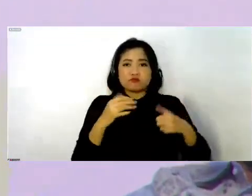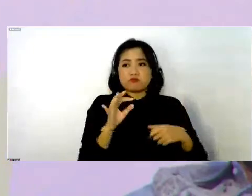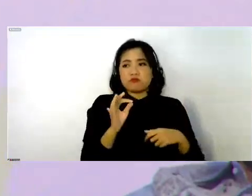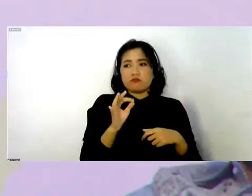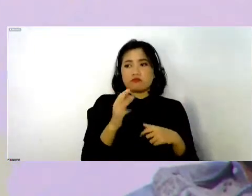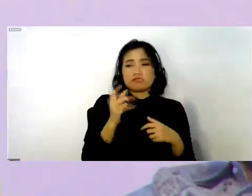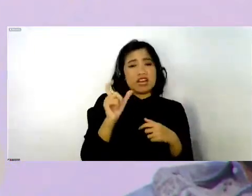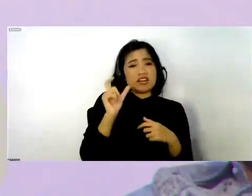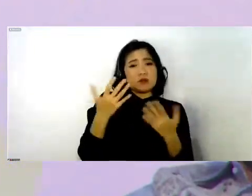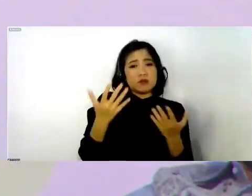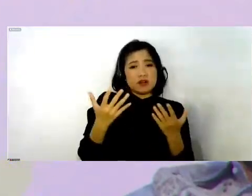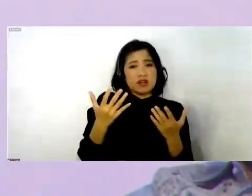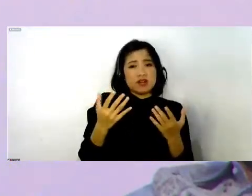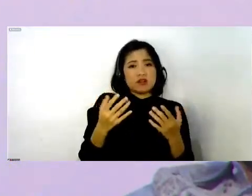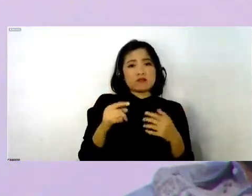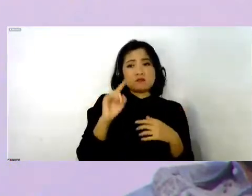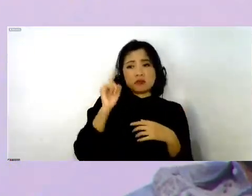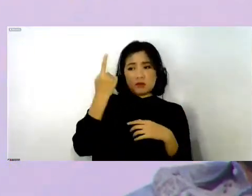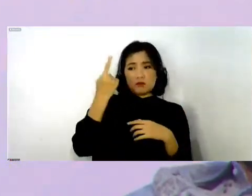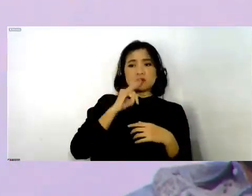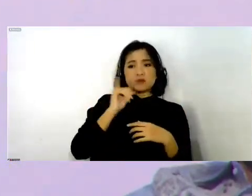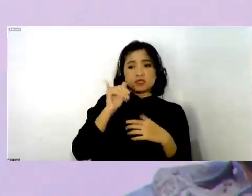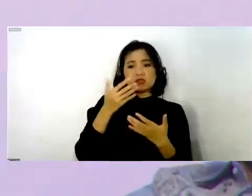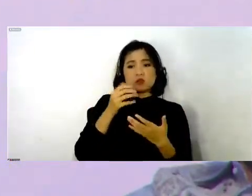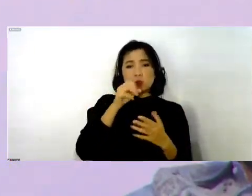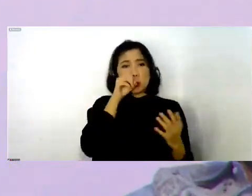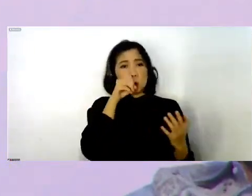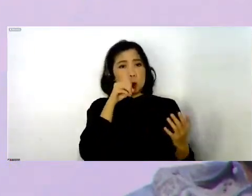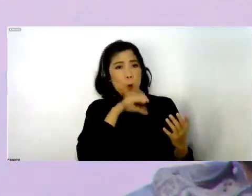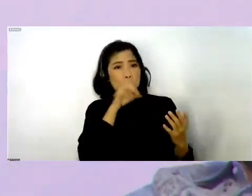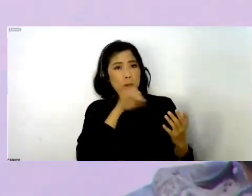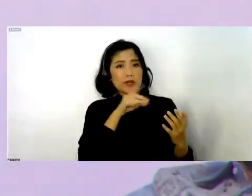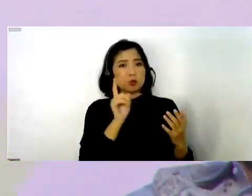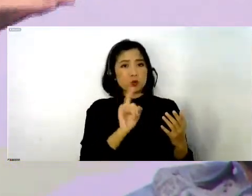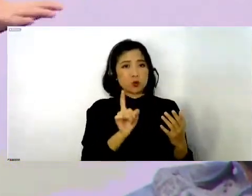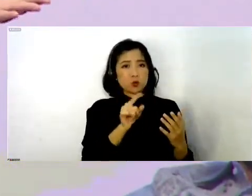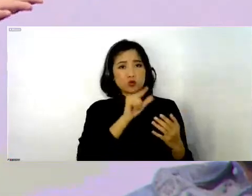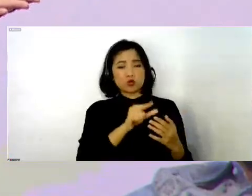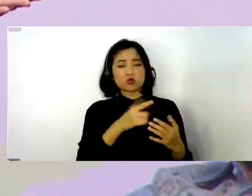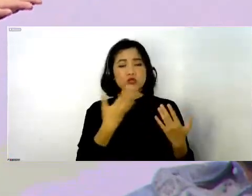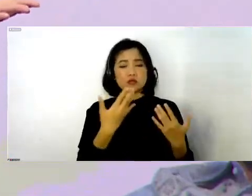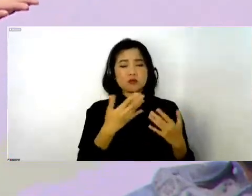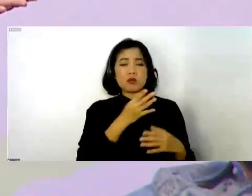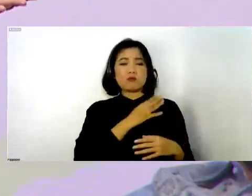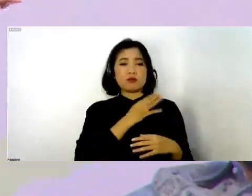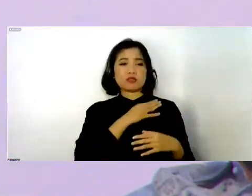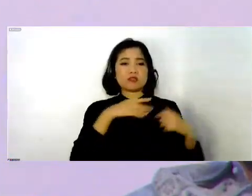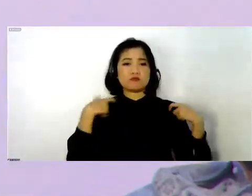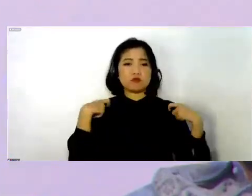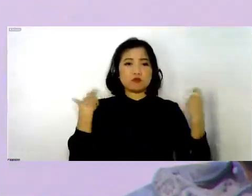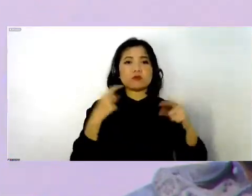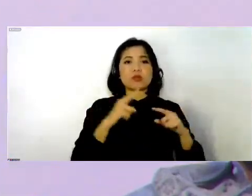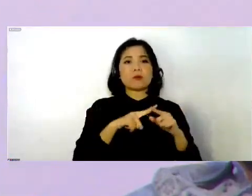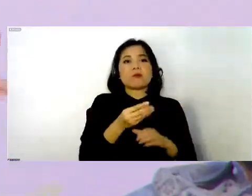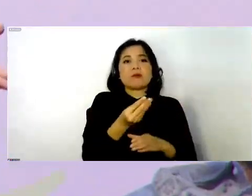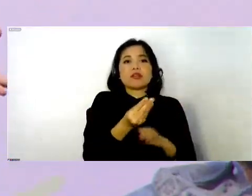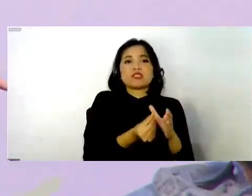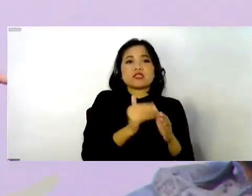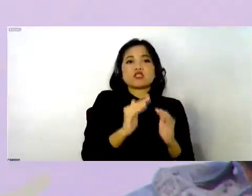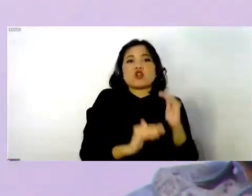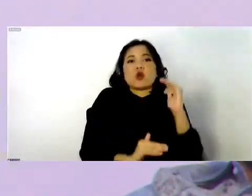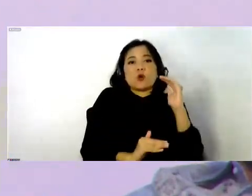Even in my house, I cannot get the pipe water because it doesn't reach my area of